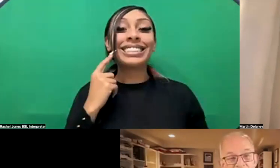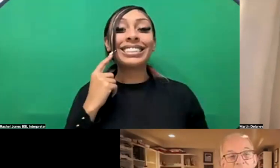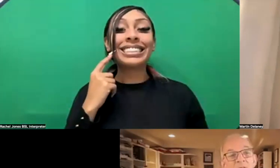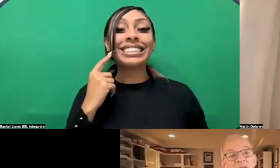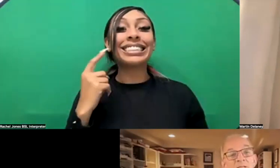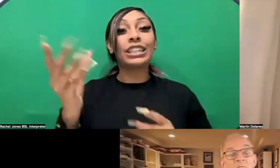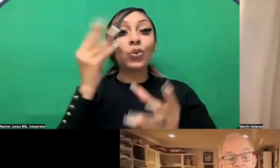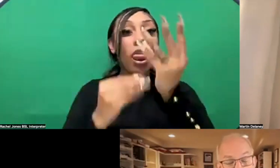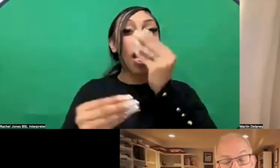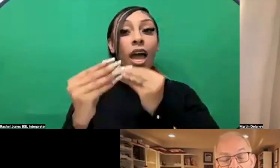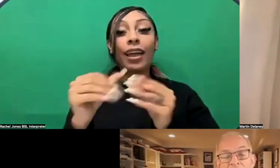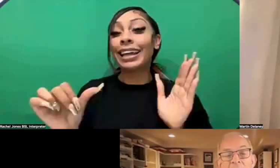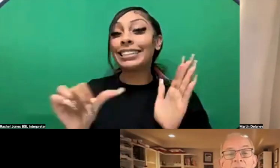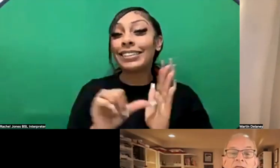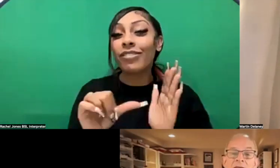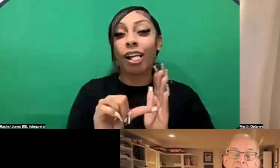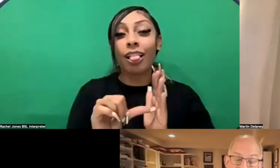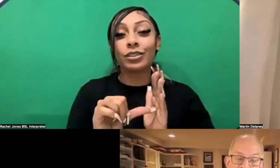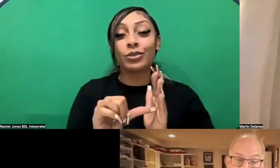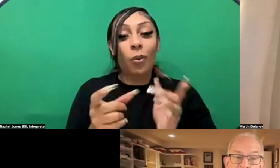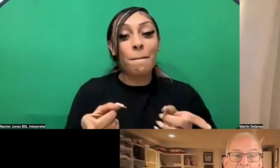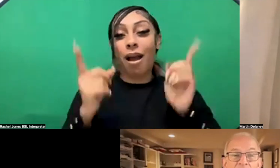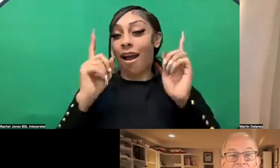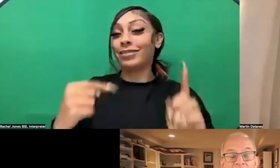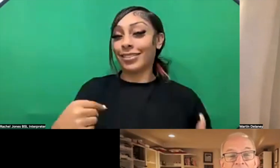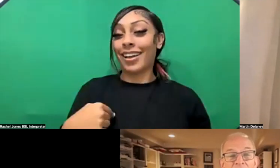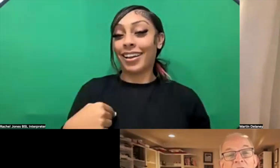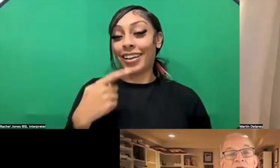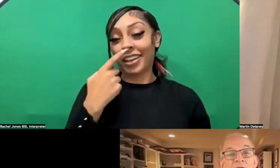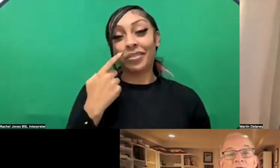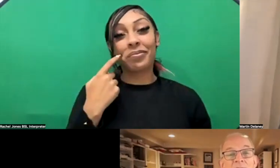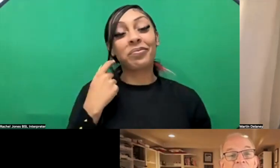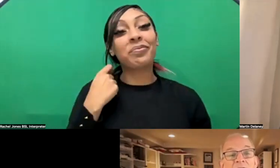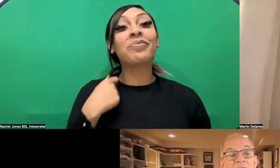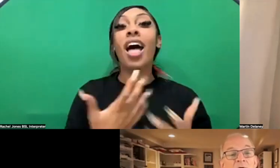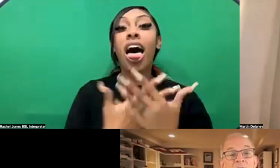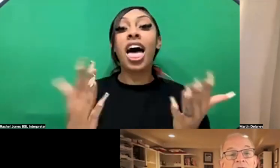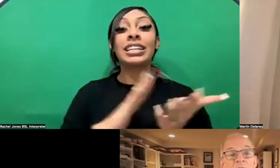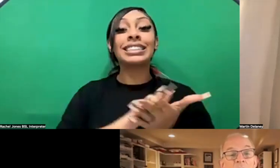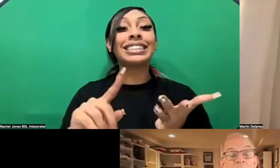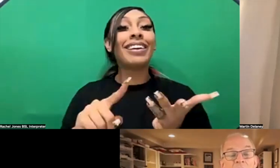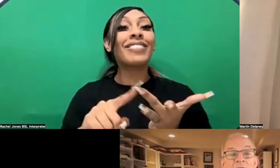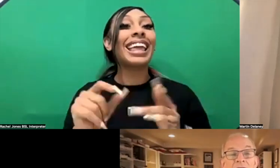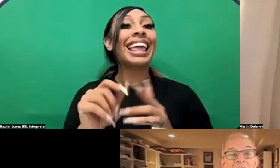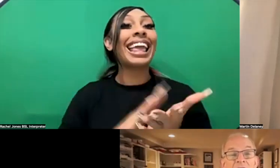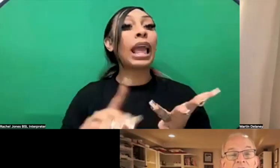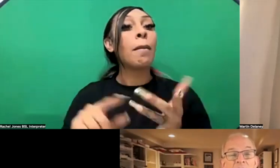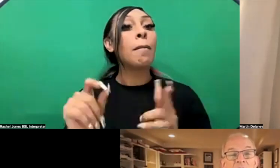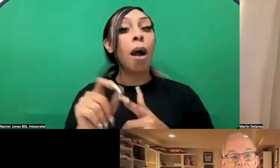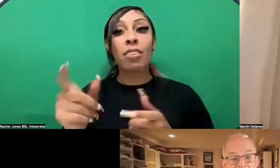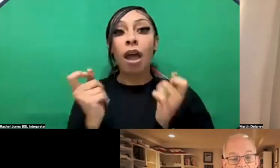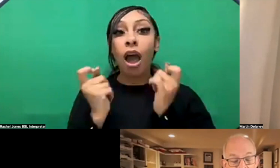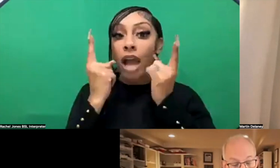master. And so people, and I liked the hip hop musicians because they understood beats and rhythm very well. And